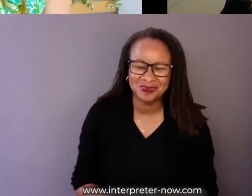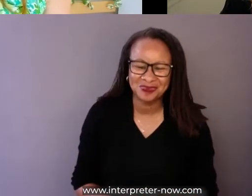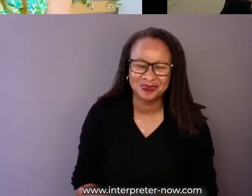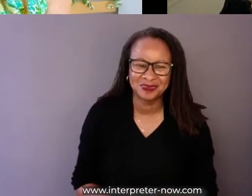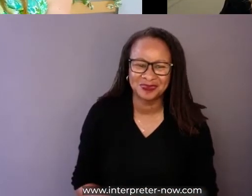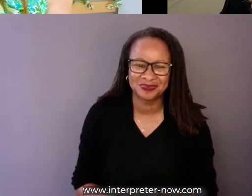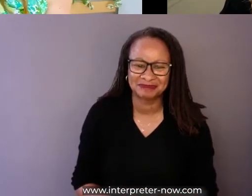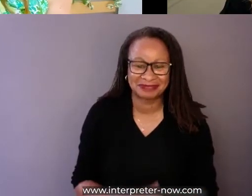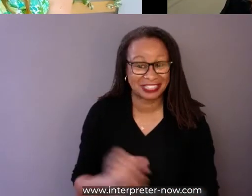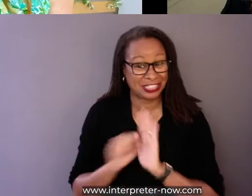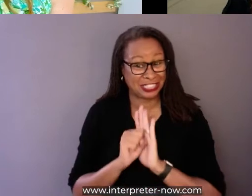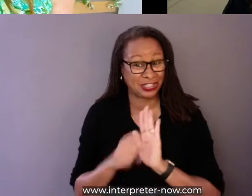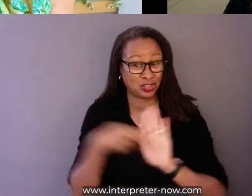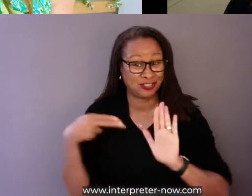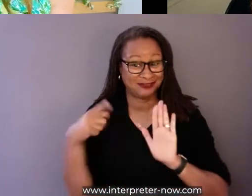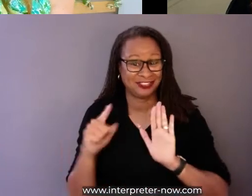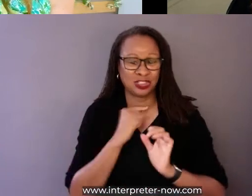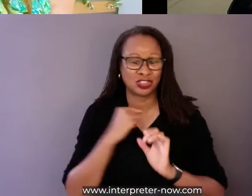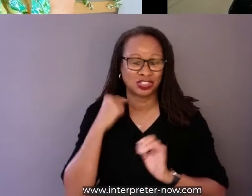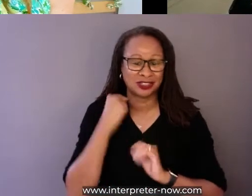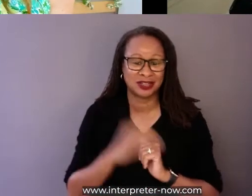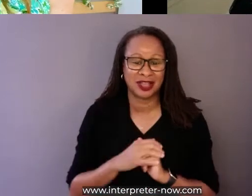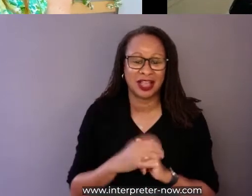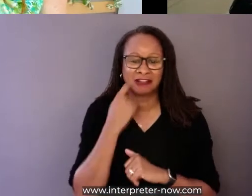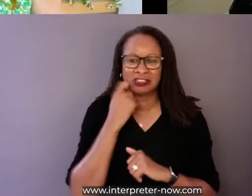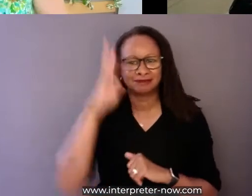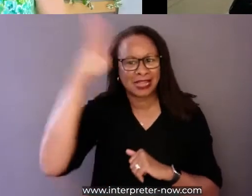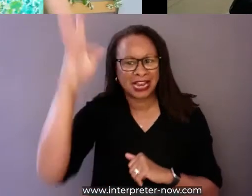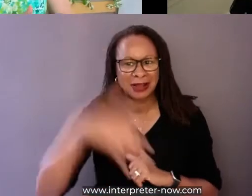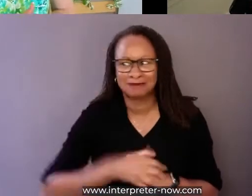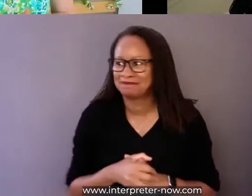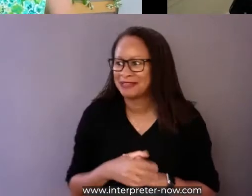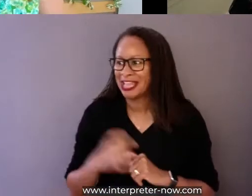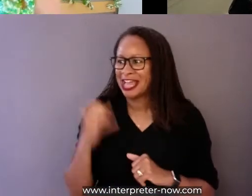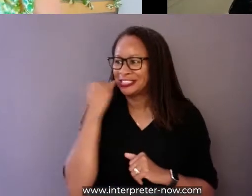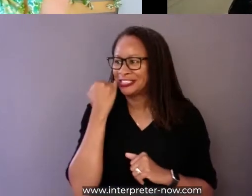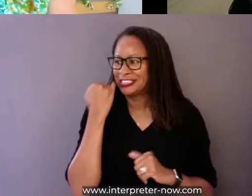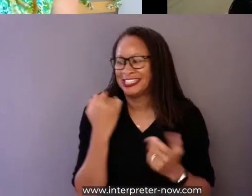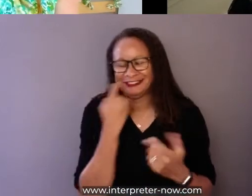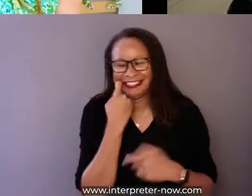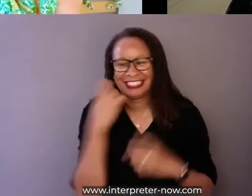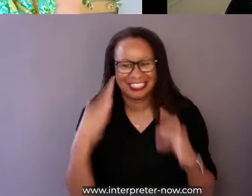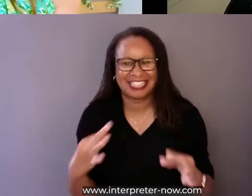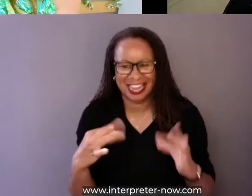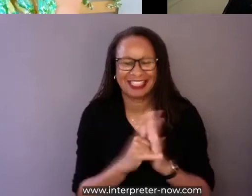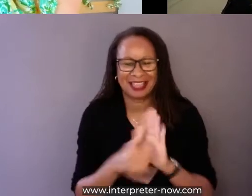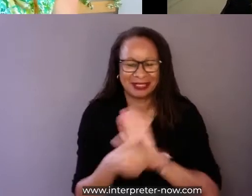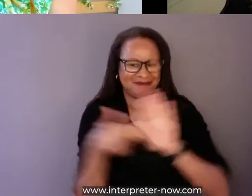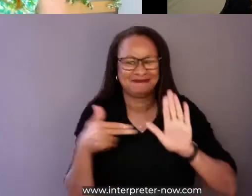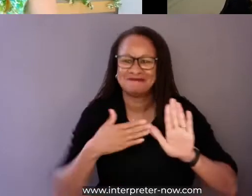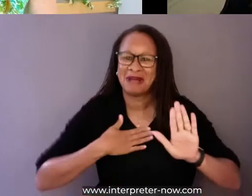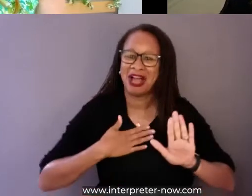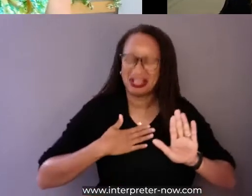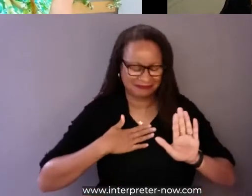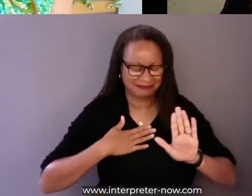I didn't know that was your signature gold chain. I just made that up. Decided a signature. I've made the call live. This is